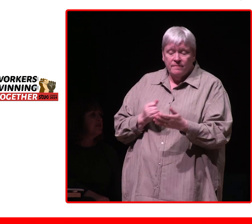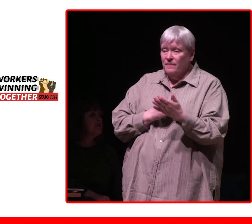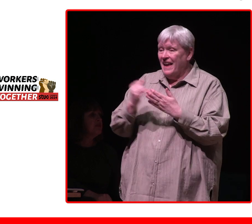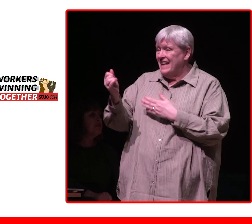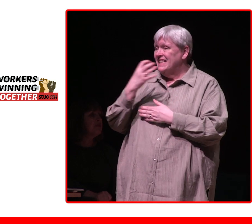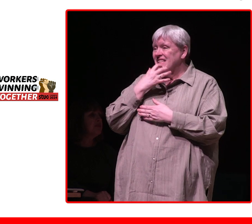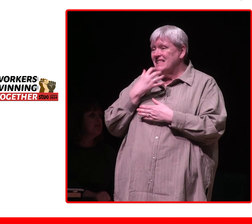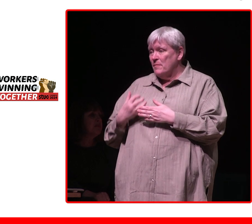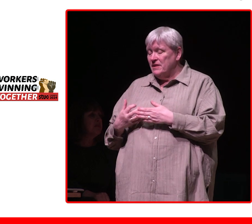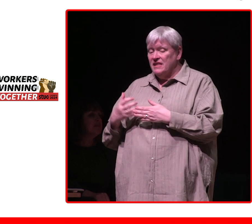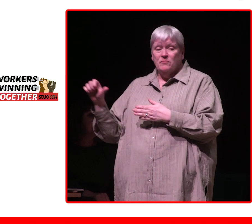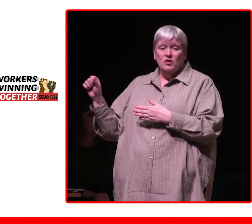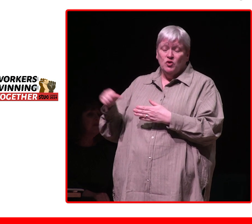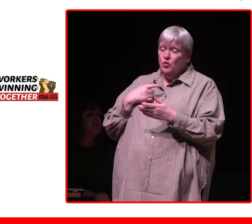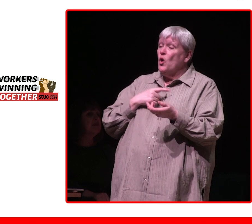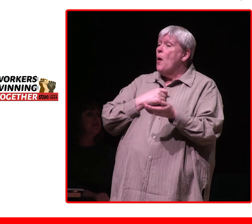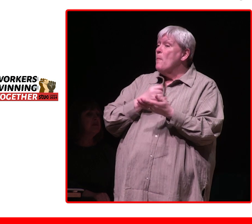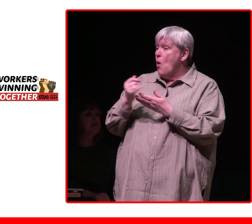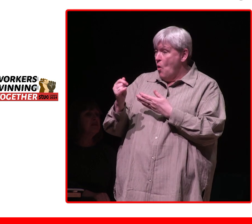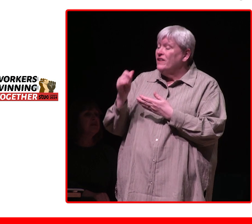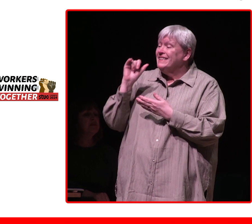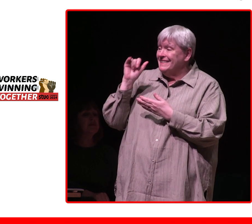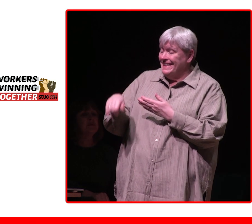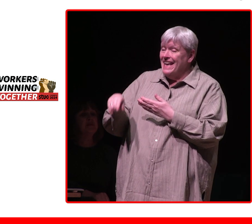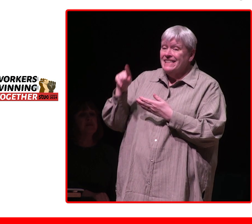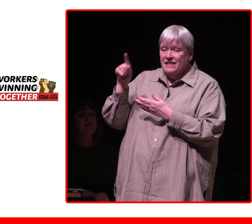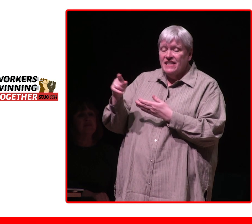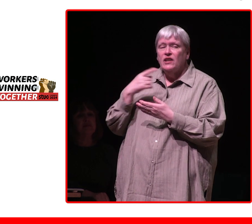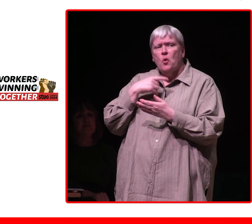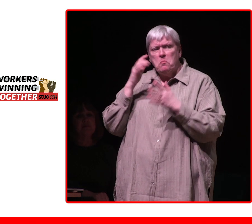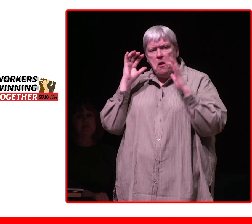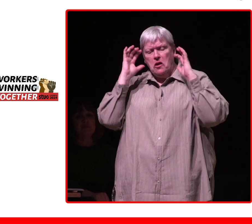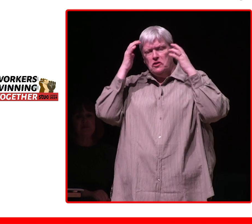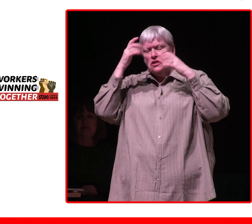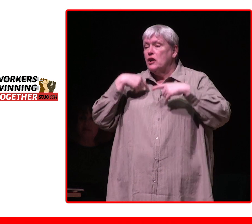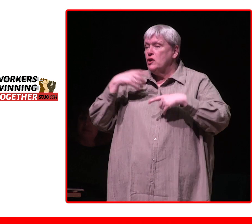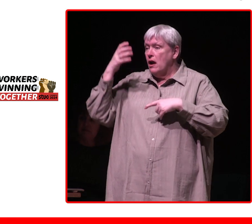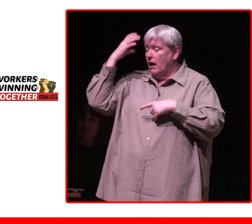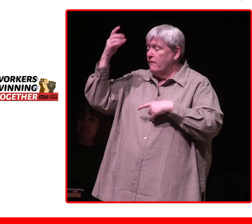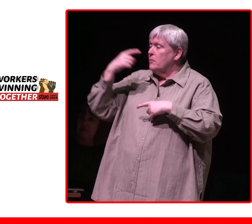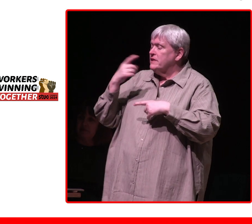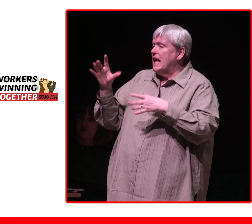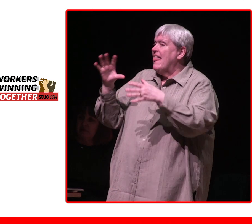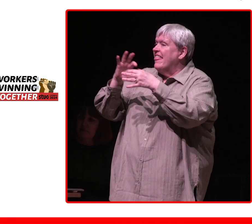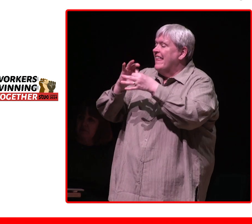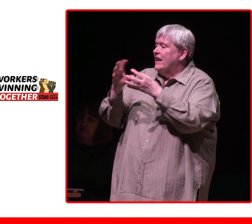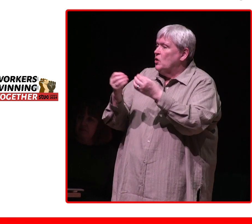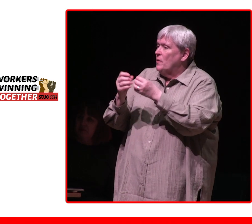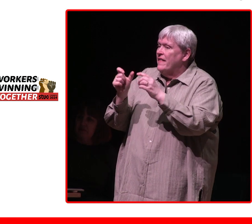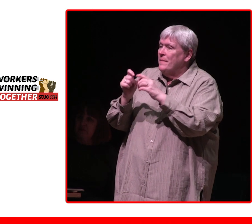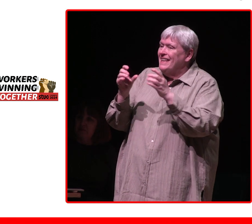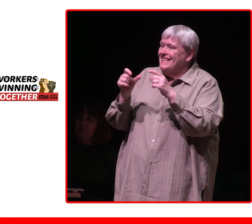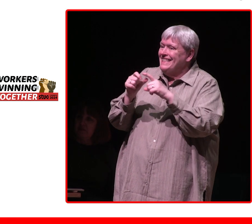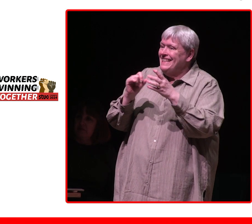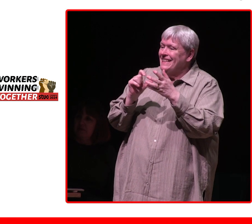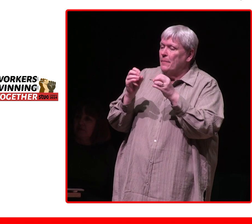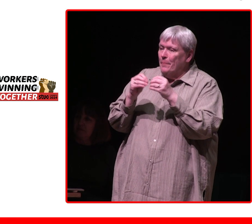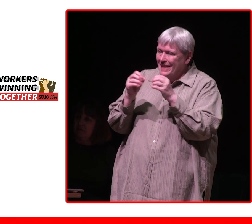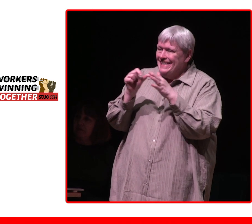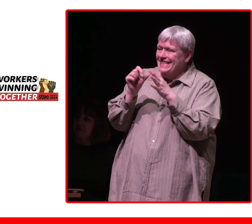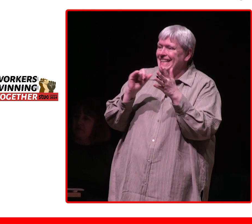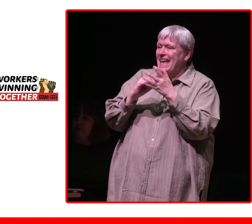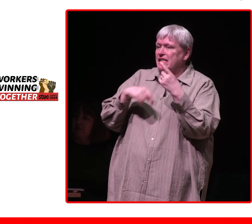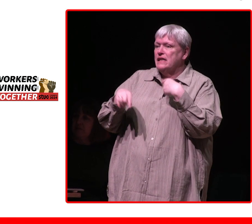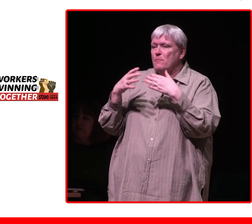Anti-Semitism, which we should rightly oppose, was cited as a concern, and the government sought to link this with the BDS movement and any